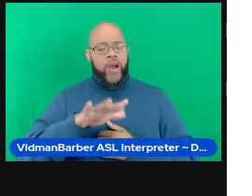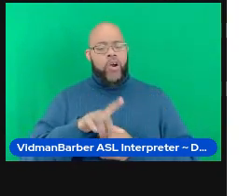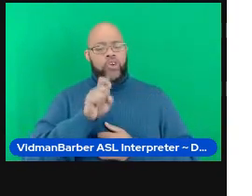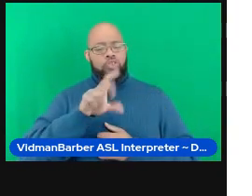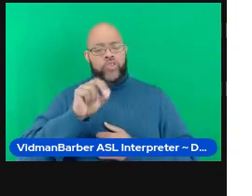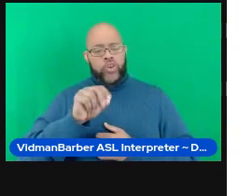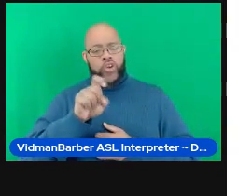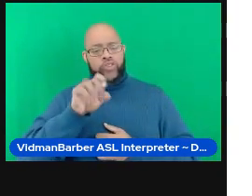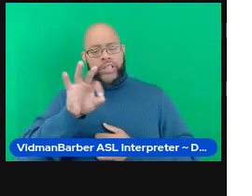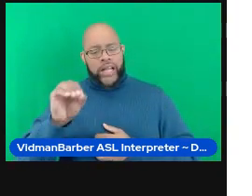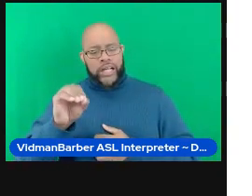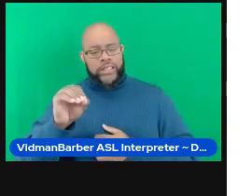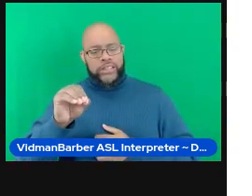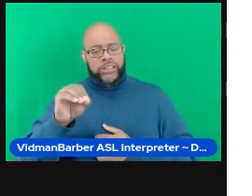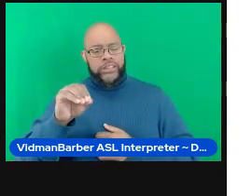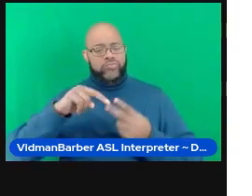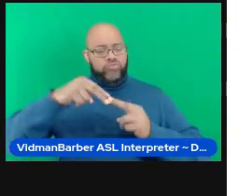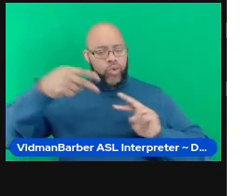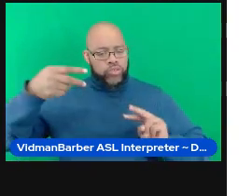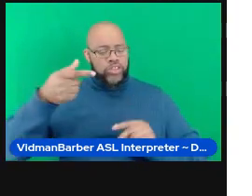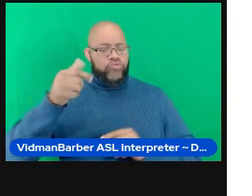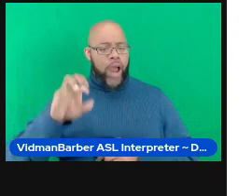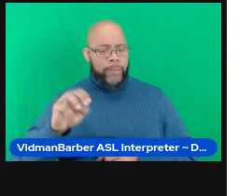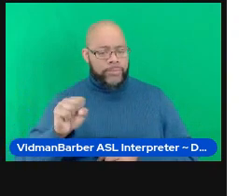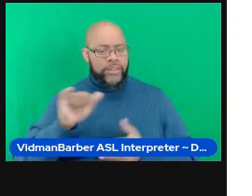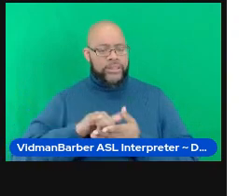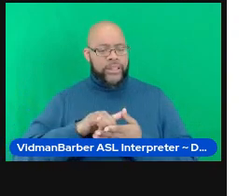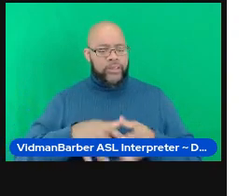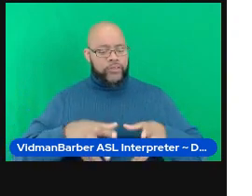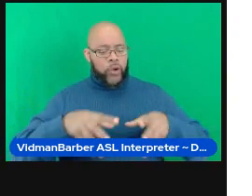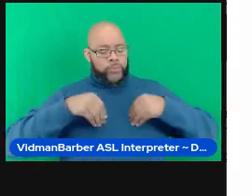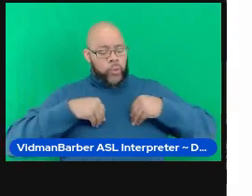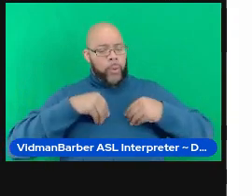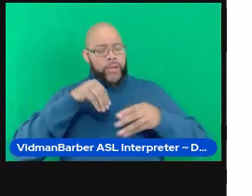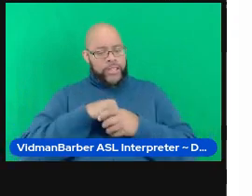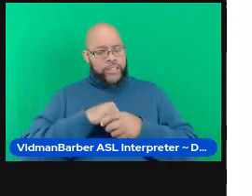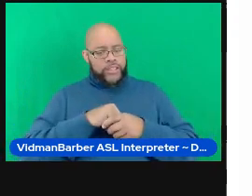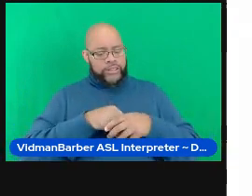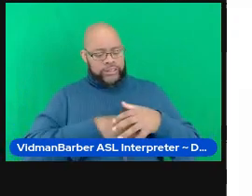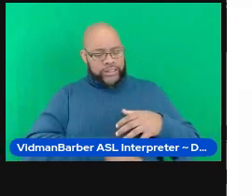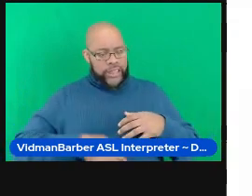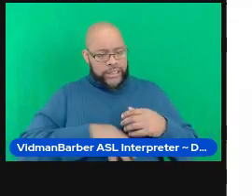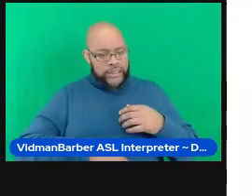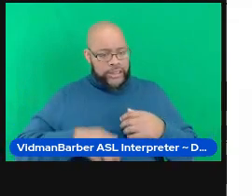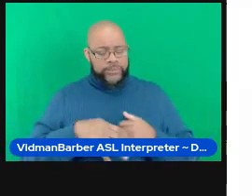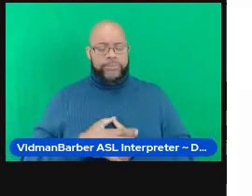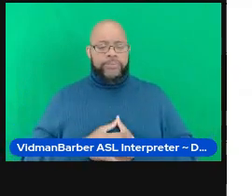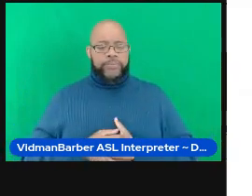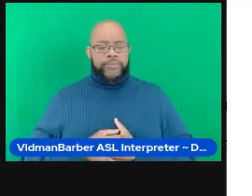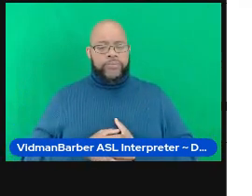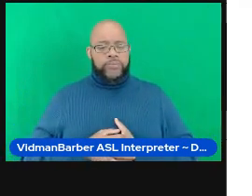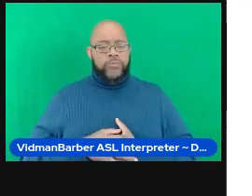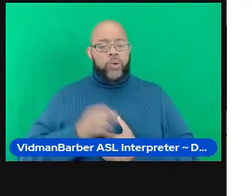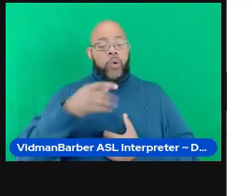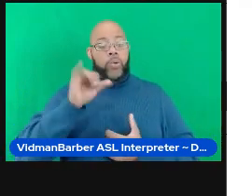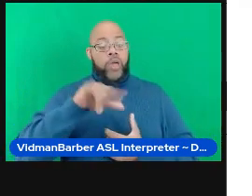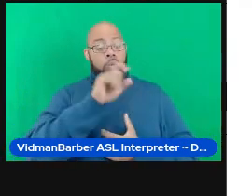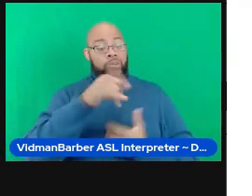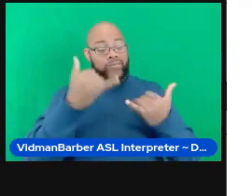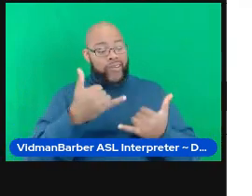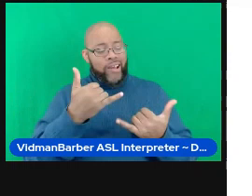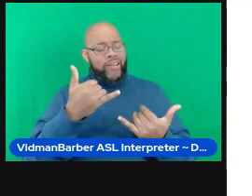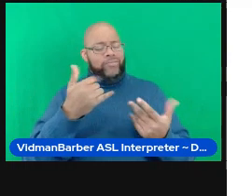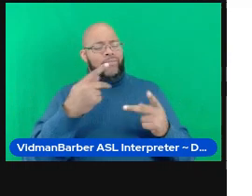130 and 190 grams of protein that is being absorbed daily in the small intestine. The question is, how